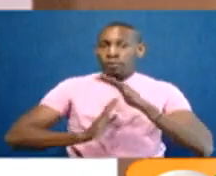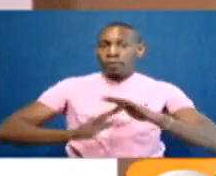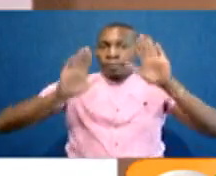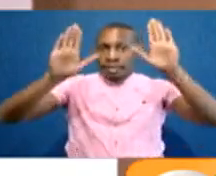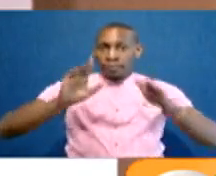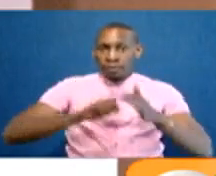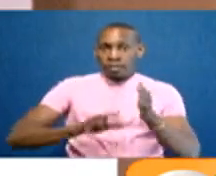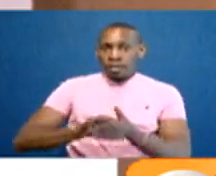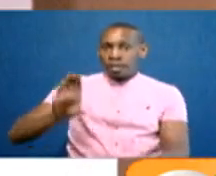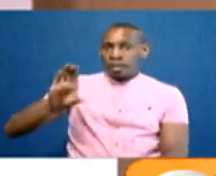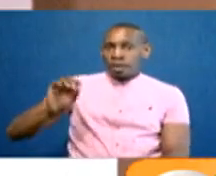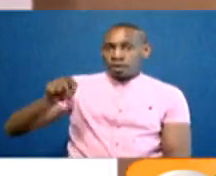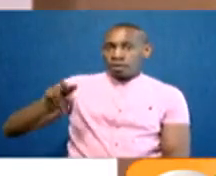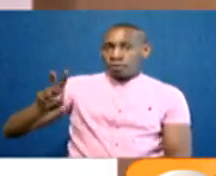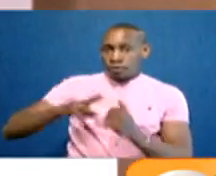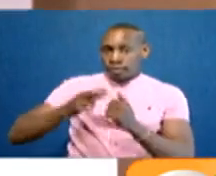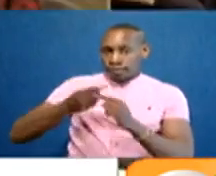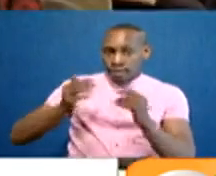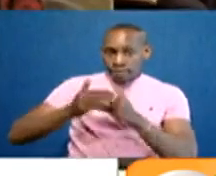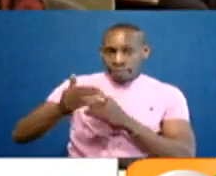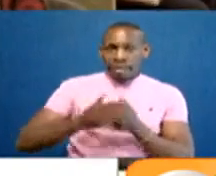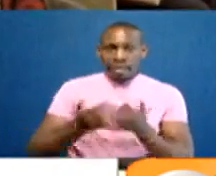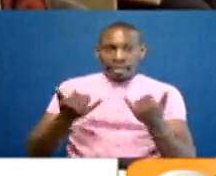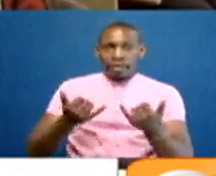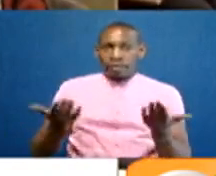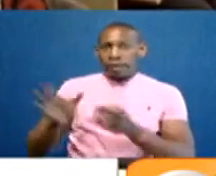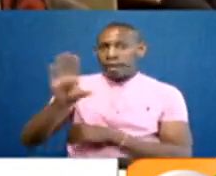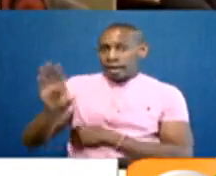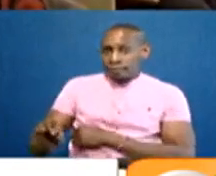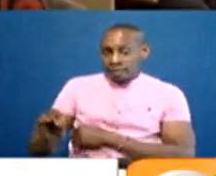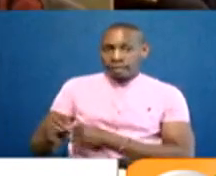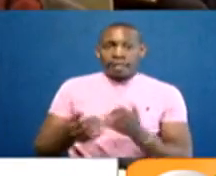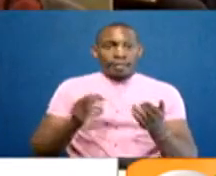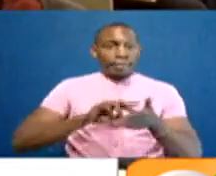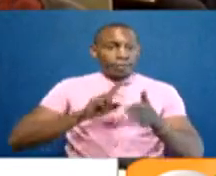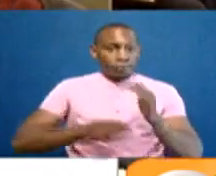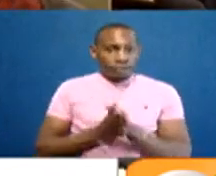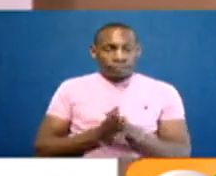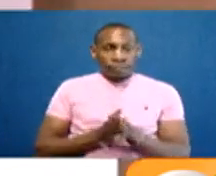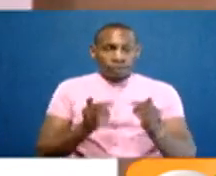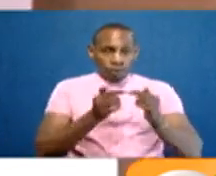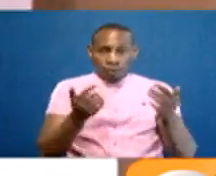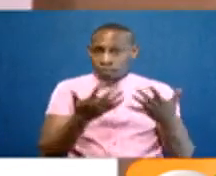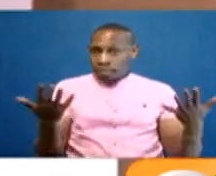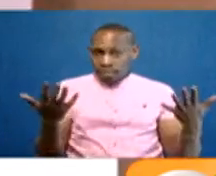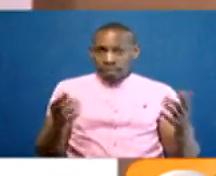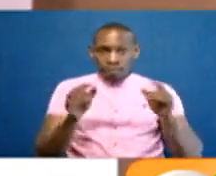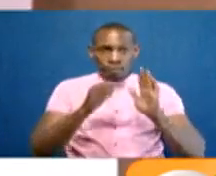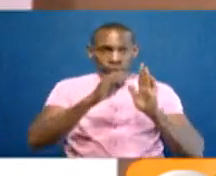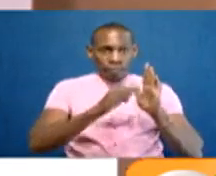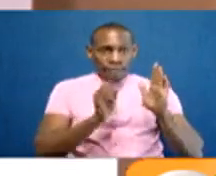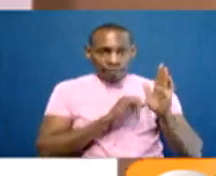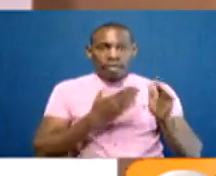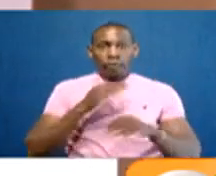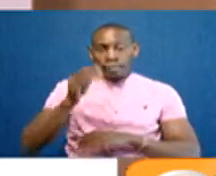importantly, COP27 this year is going to be in Africa. So against the things that I've just said,